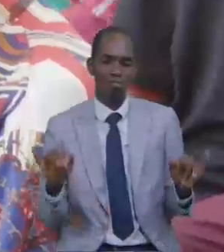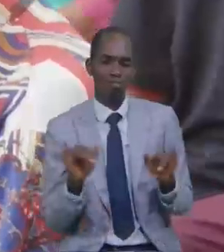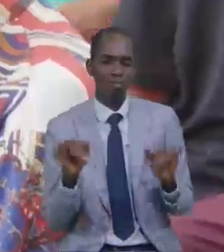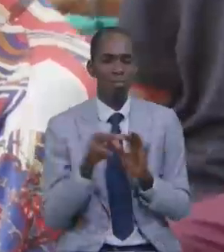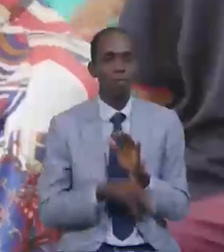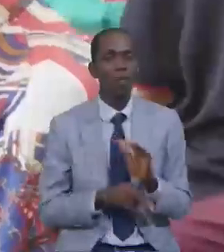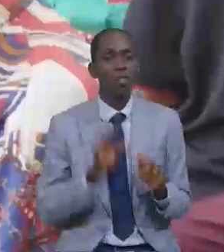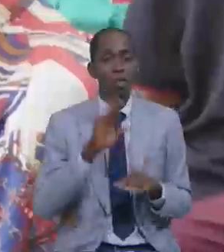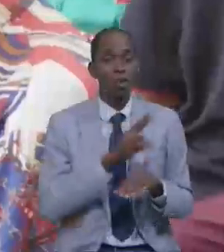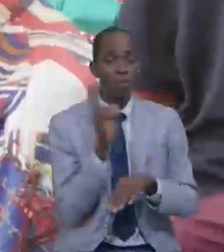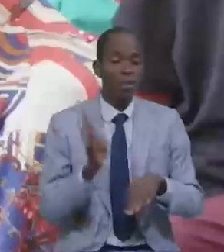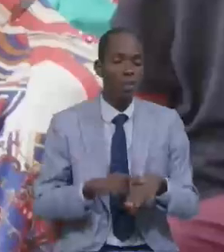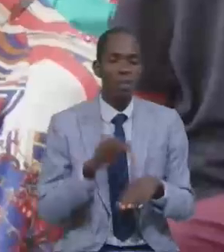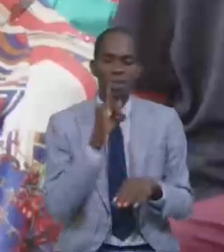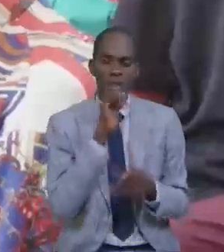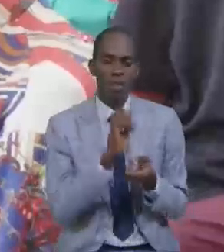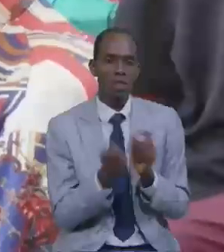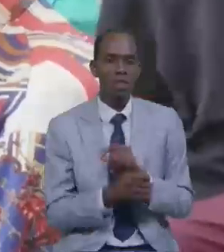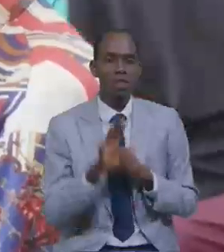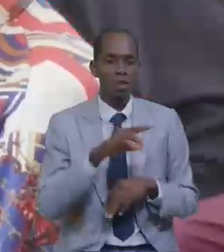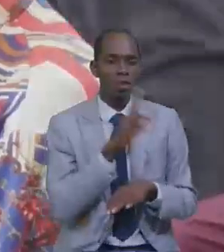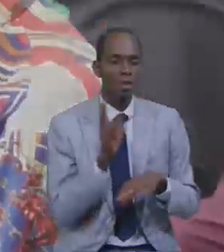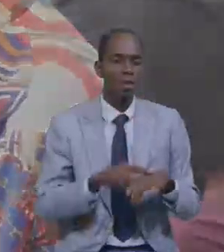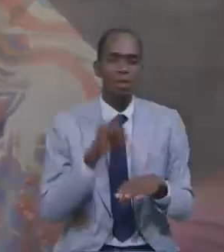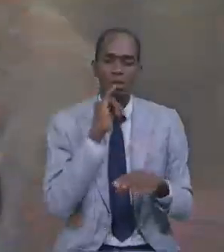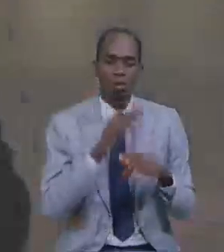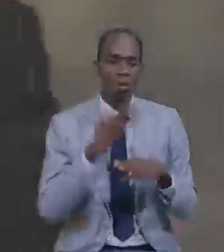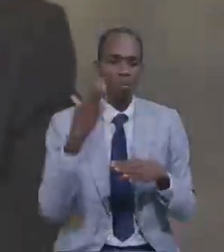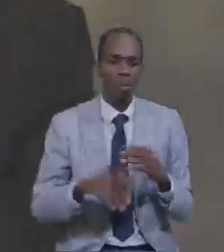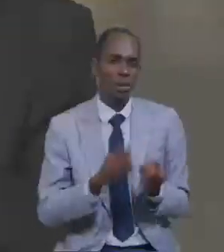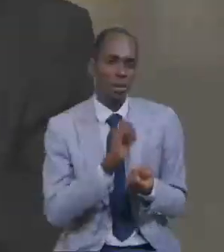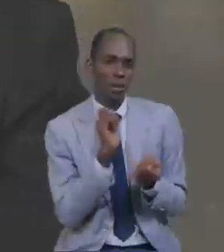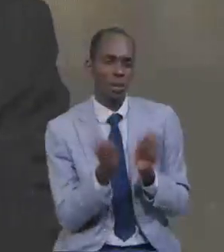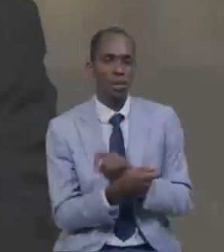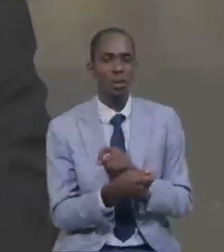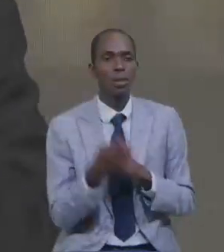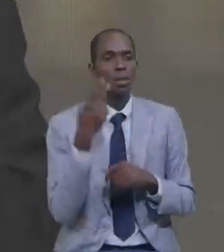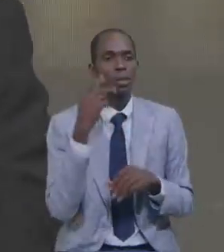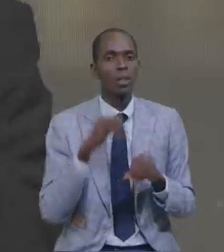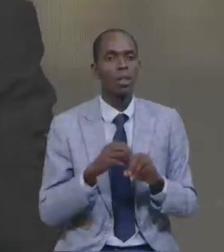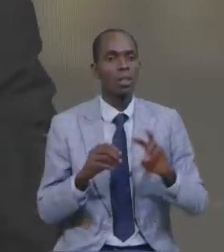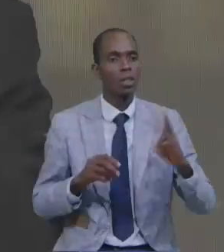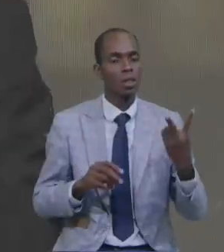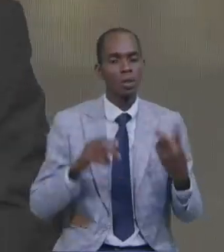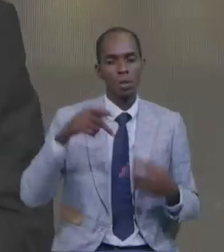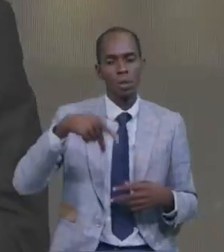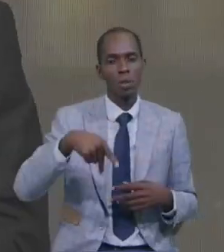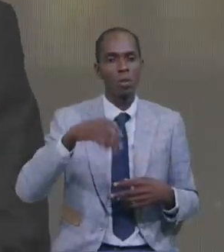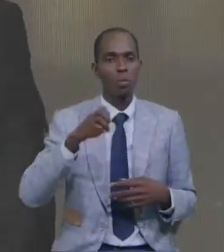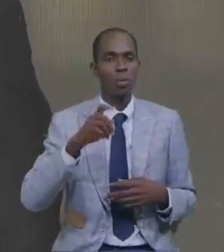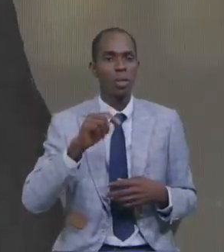2 Peter chapter 1, verse 3. According as his divine